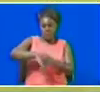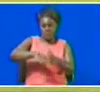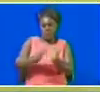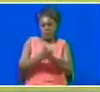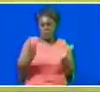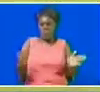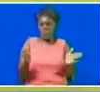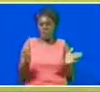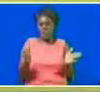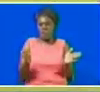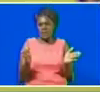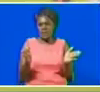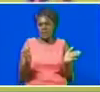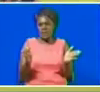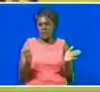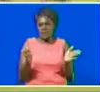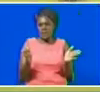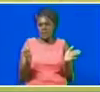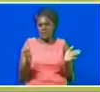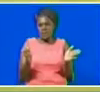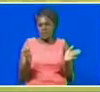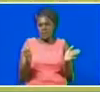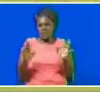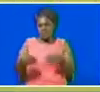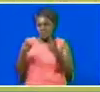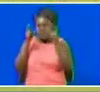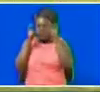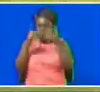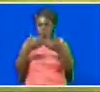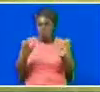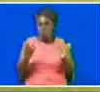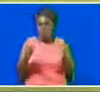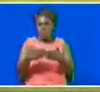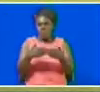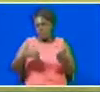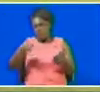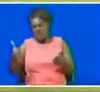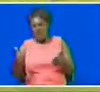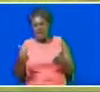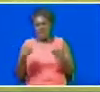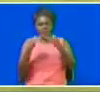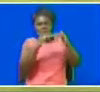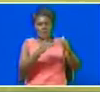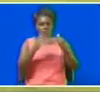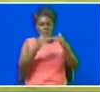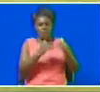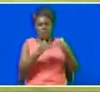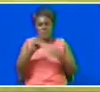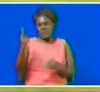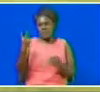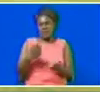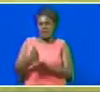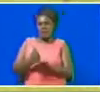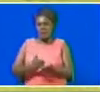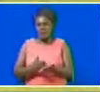played at Camp Toyoyo Grounds in Nairobi. Michael Kamati gave Tusker the opener in the match before Michael Livono leveled for the mailman in the second